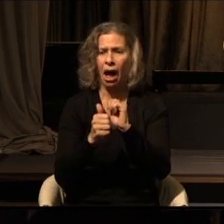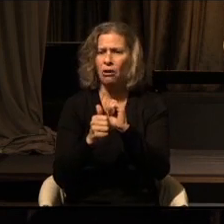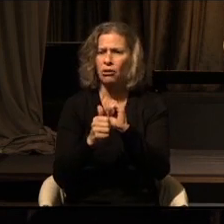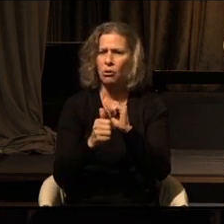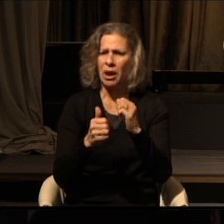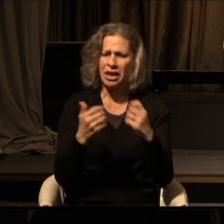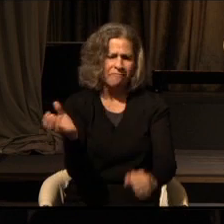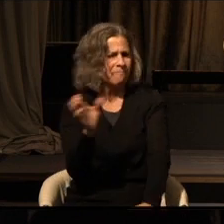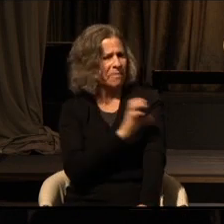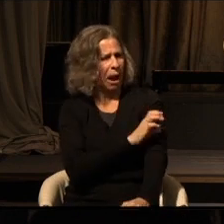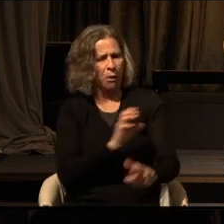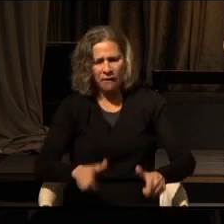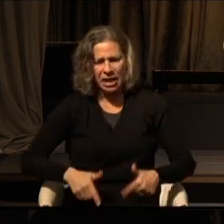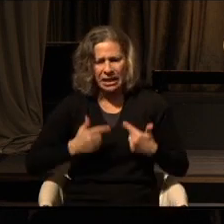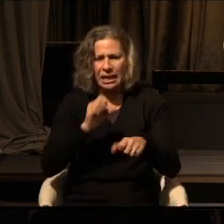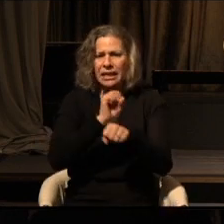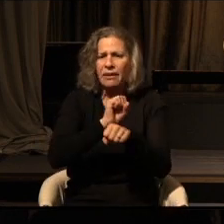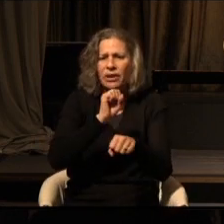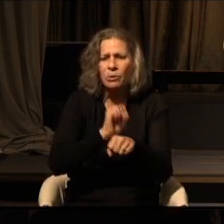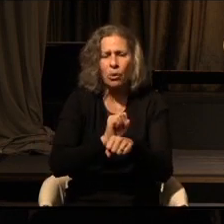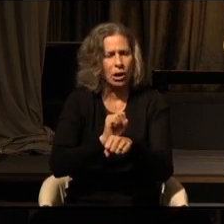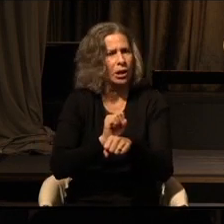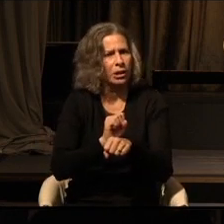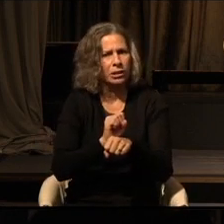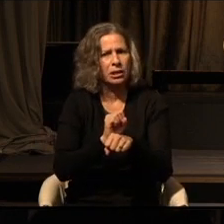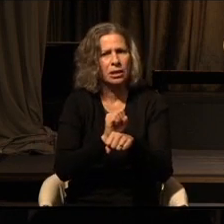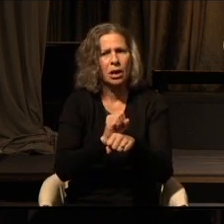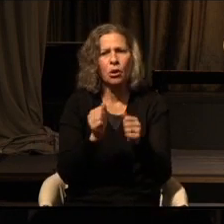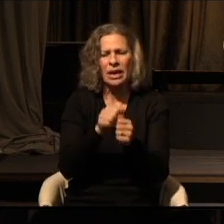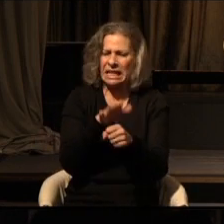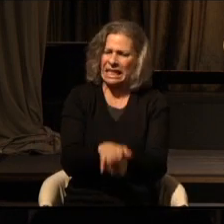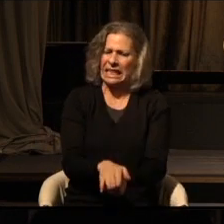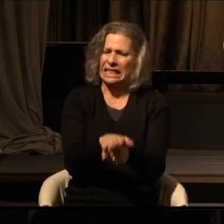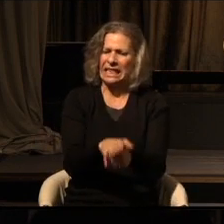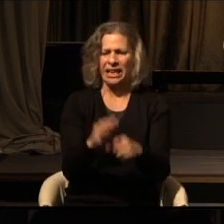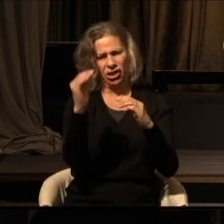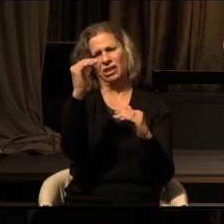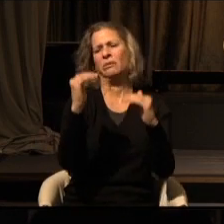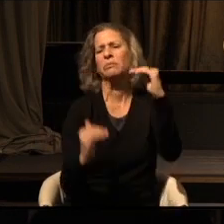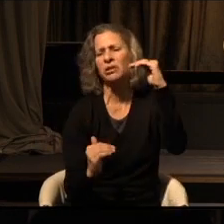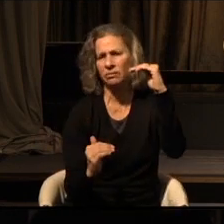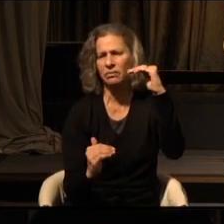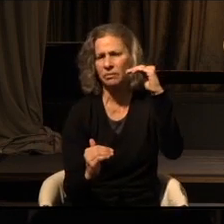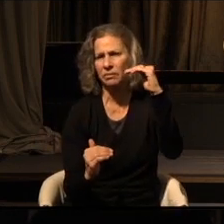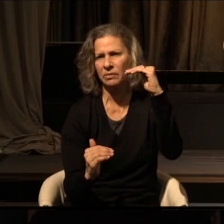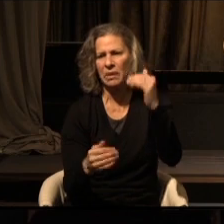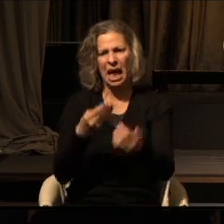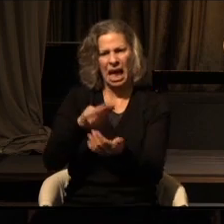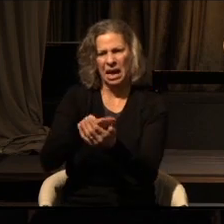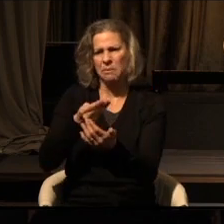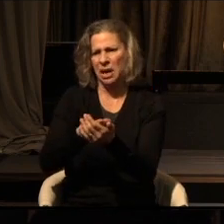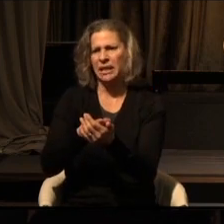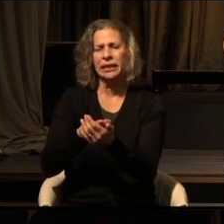and work in the inextricable tension of equity and capitalism?